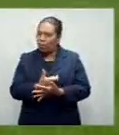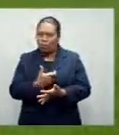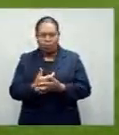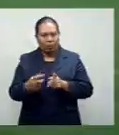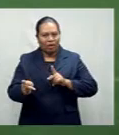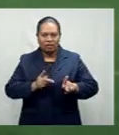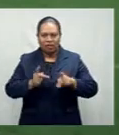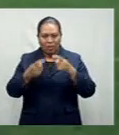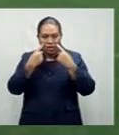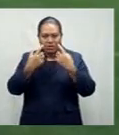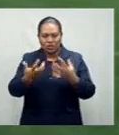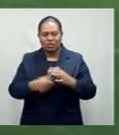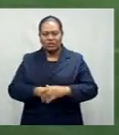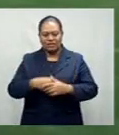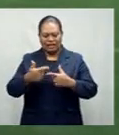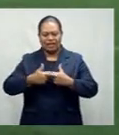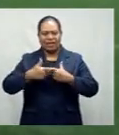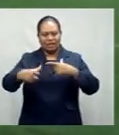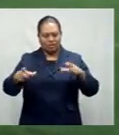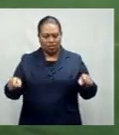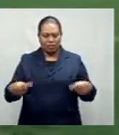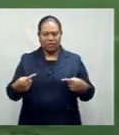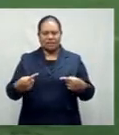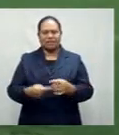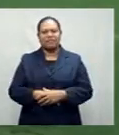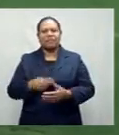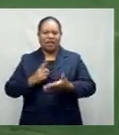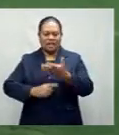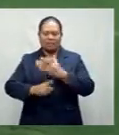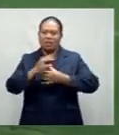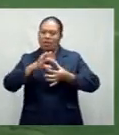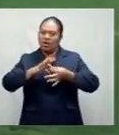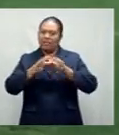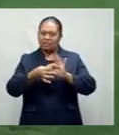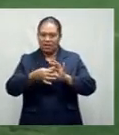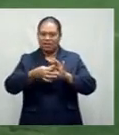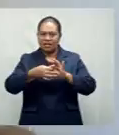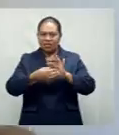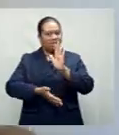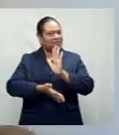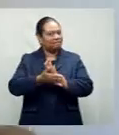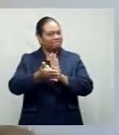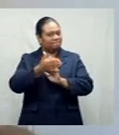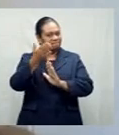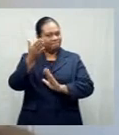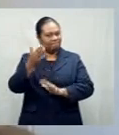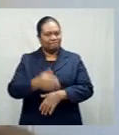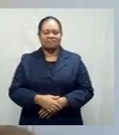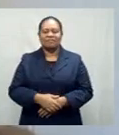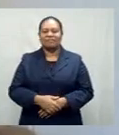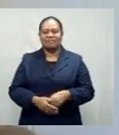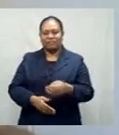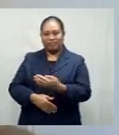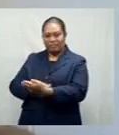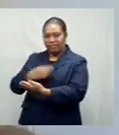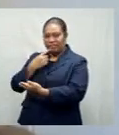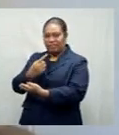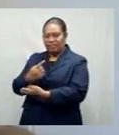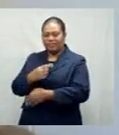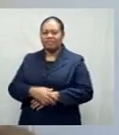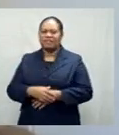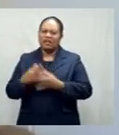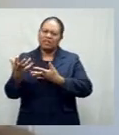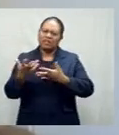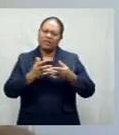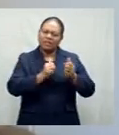Sevens, Baber says the level of competition at the Olympic Games will be higher. The physicality, intensity we brought to the